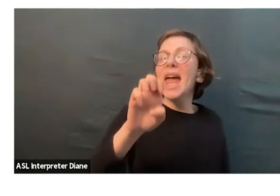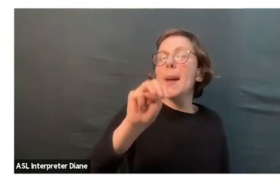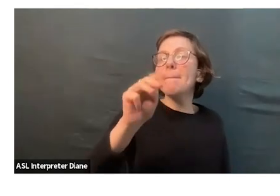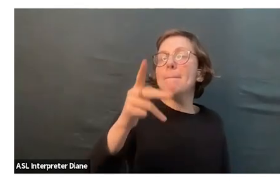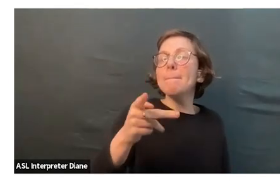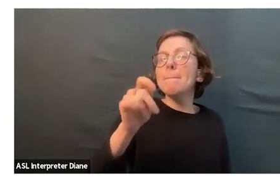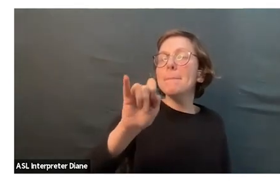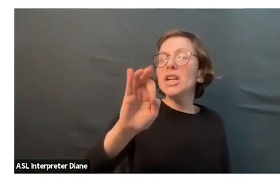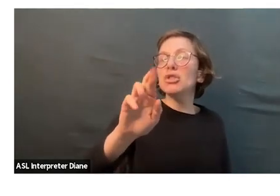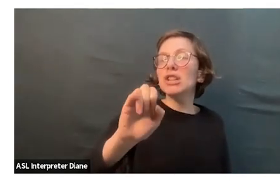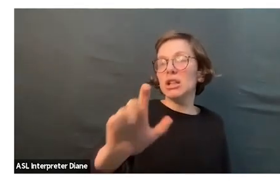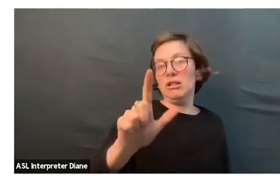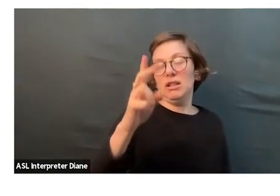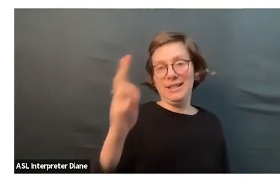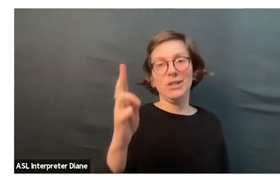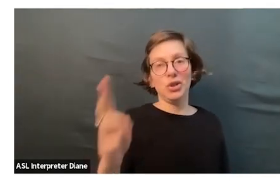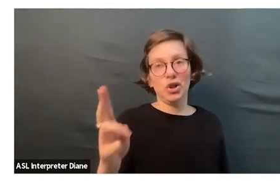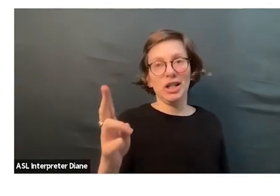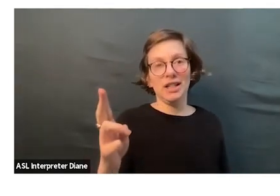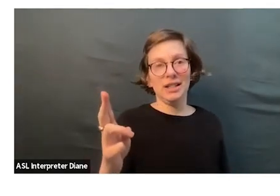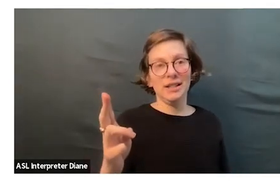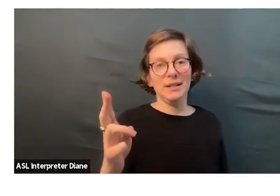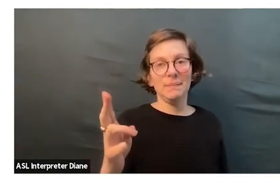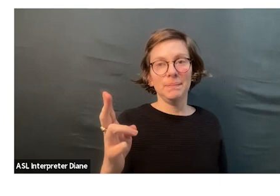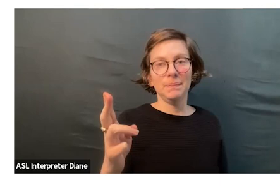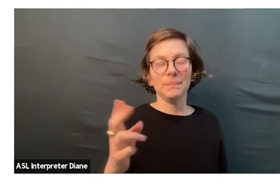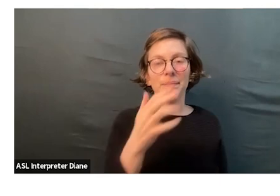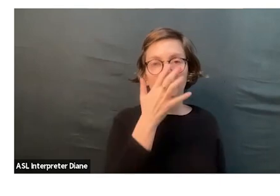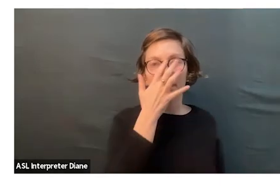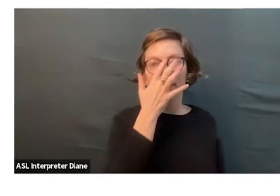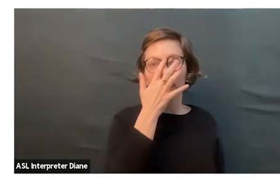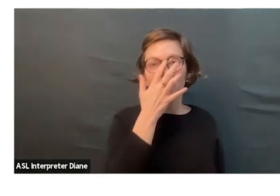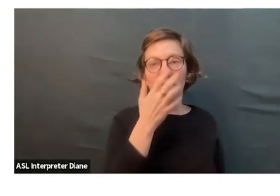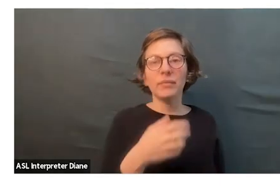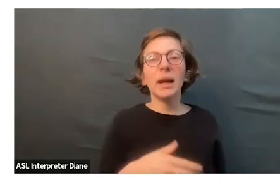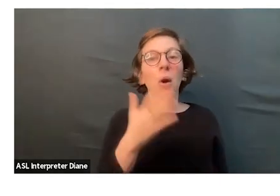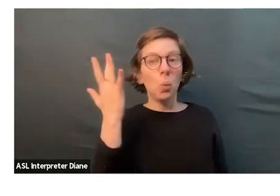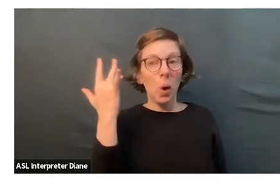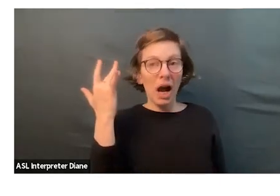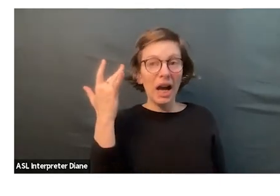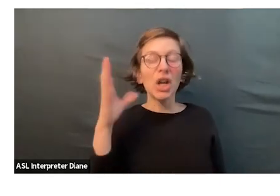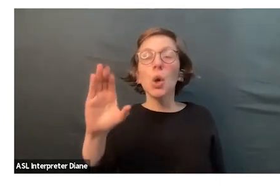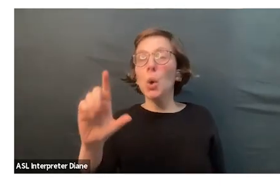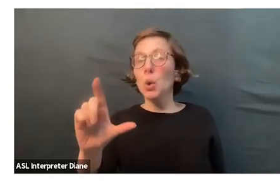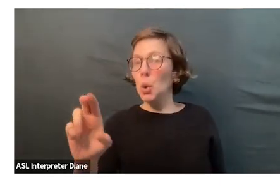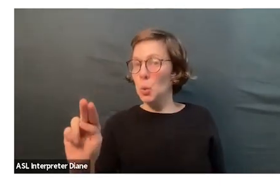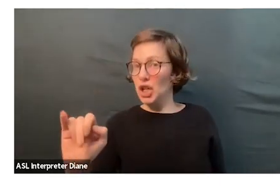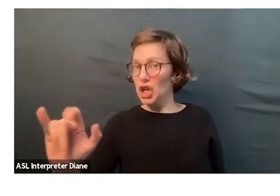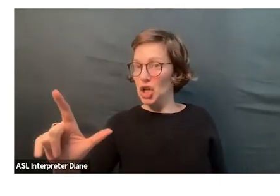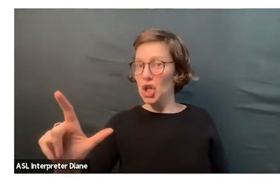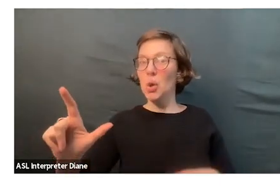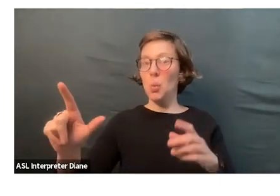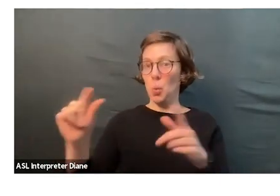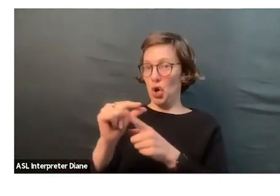and the other one is actually holding people accountable for a very destructive structure. And and